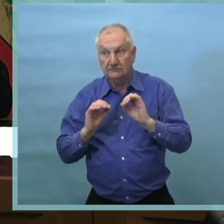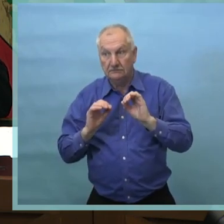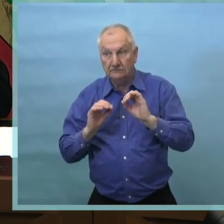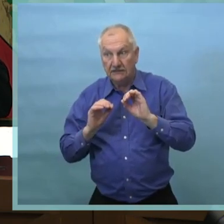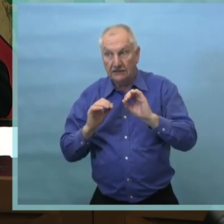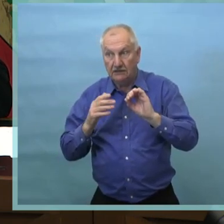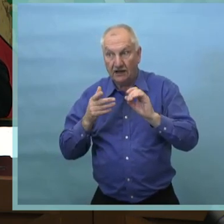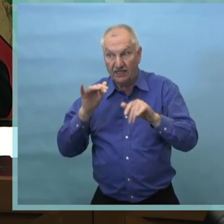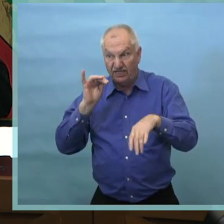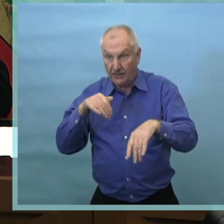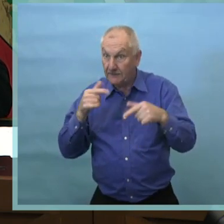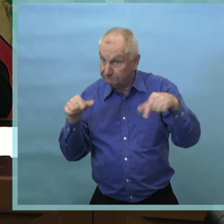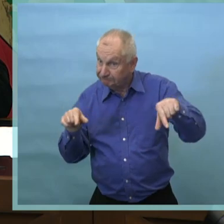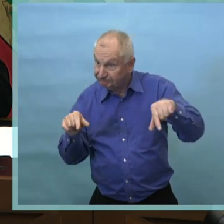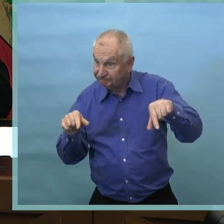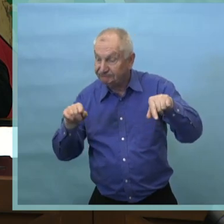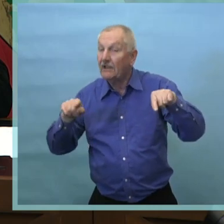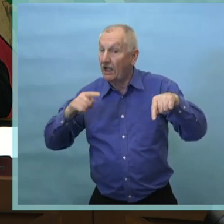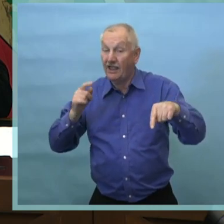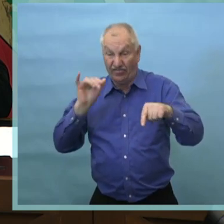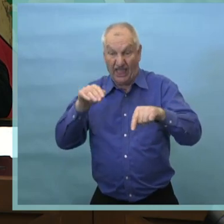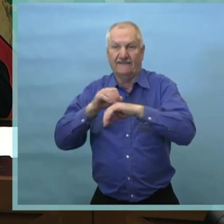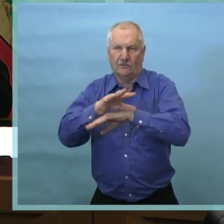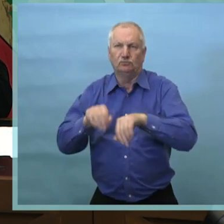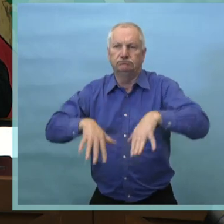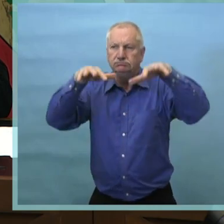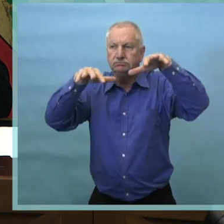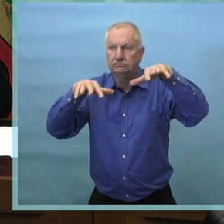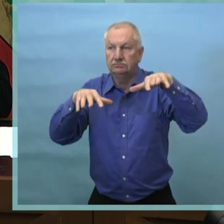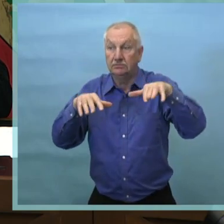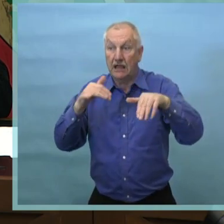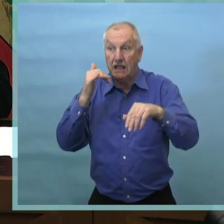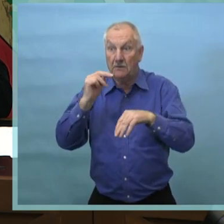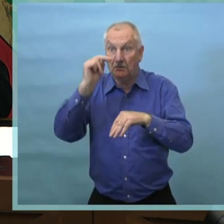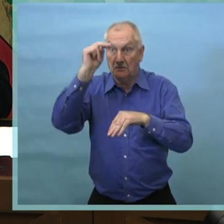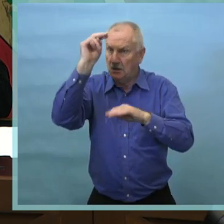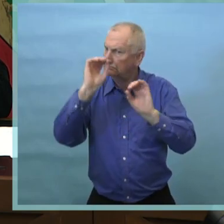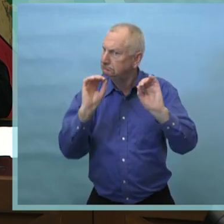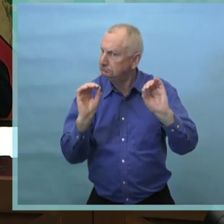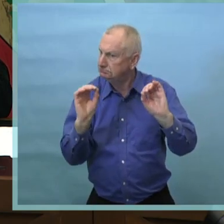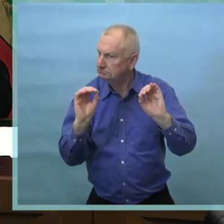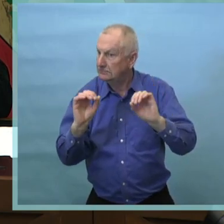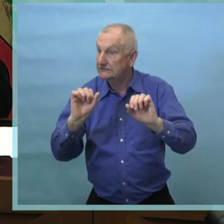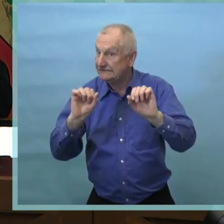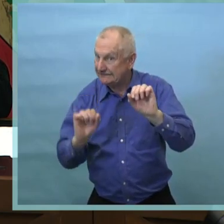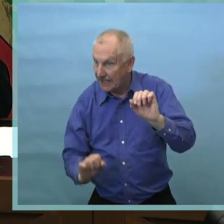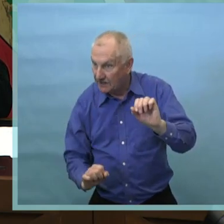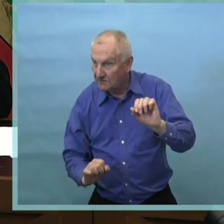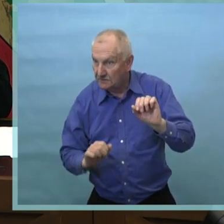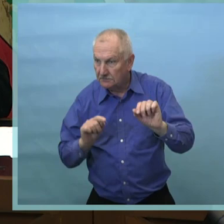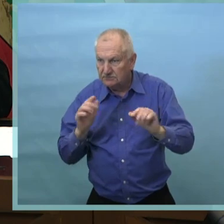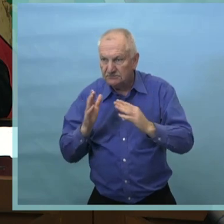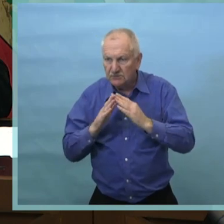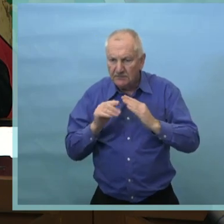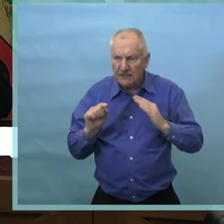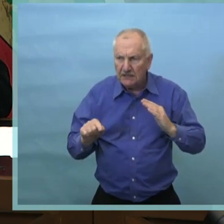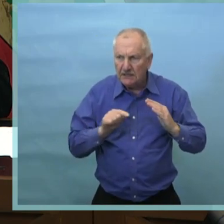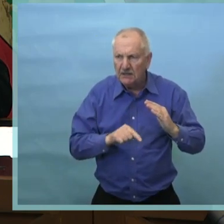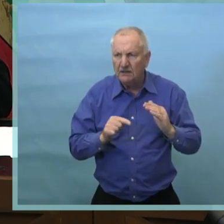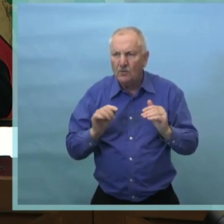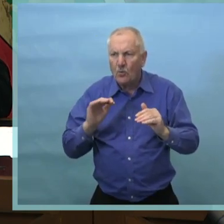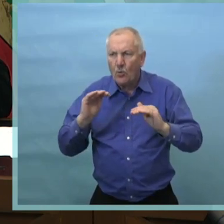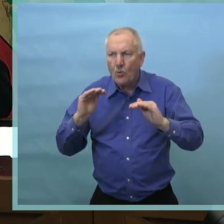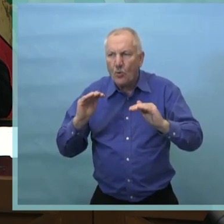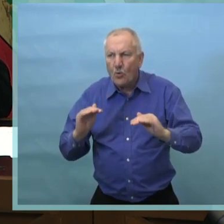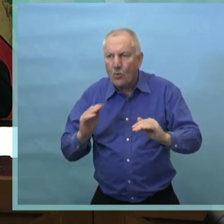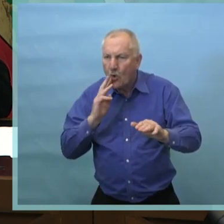with flooding. So there was nothing really north of the city. South, we know that there's a couple communities that do have some roads that are underwater.